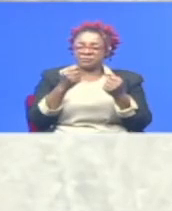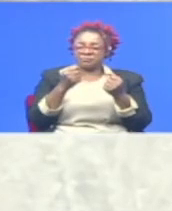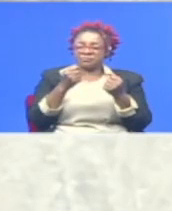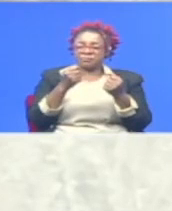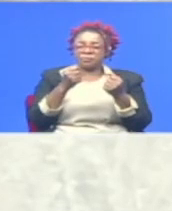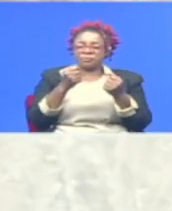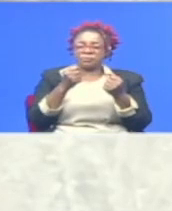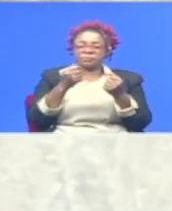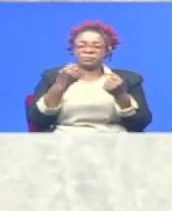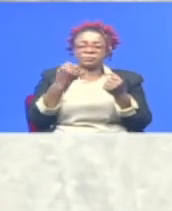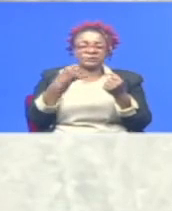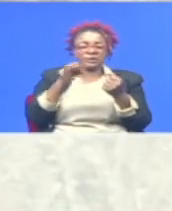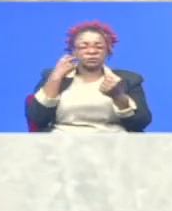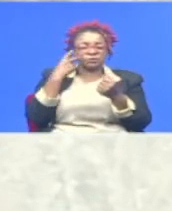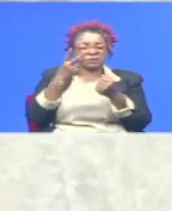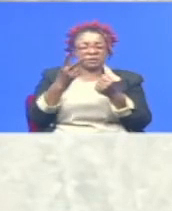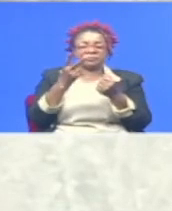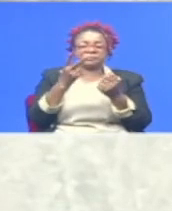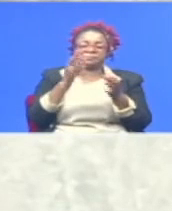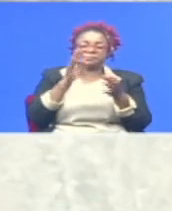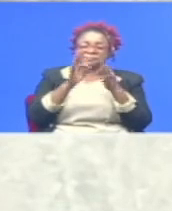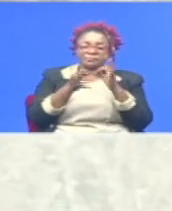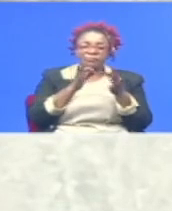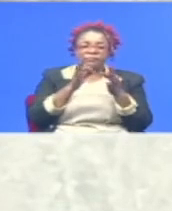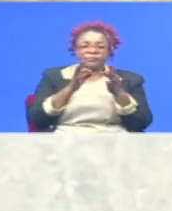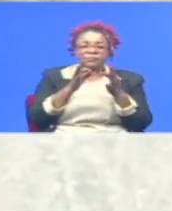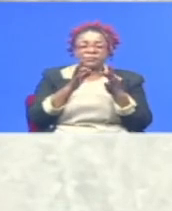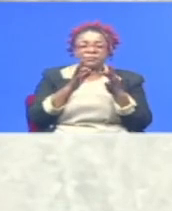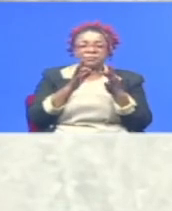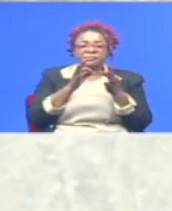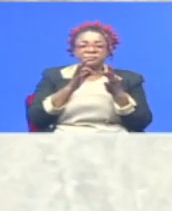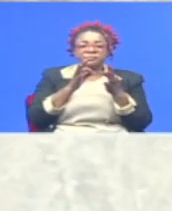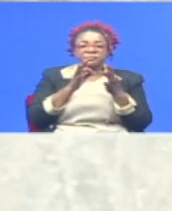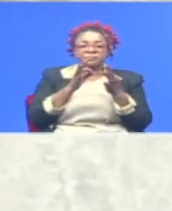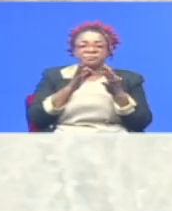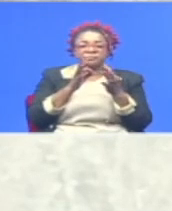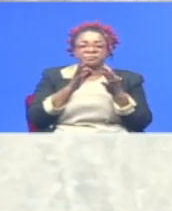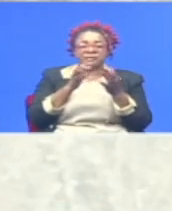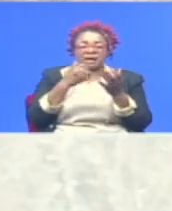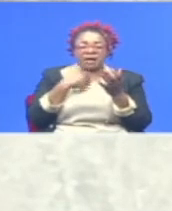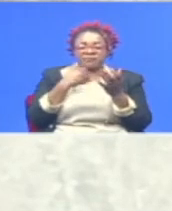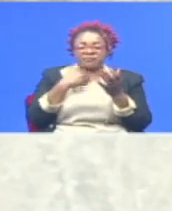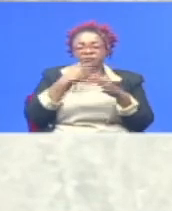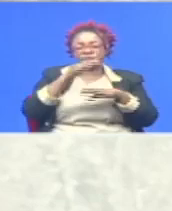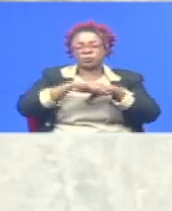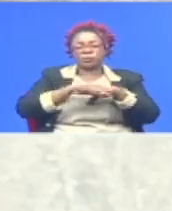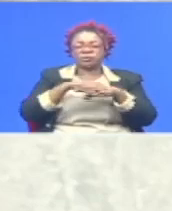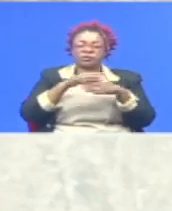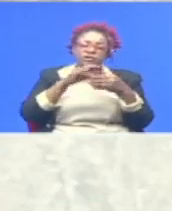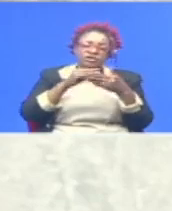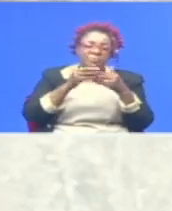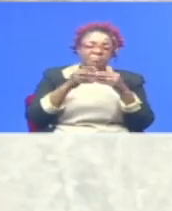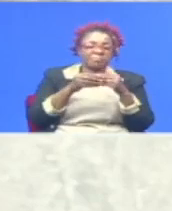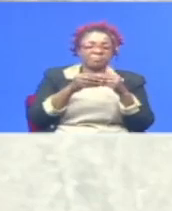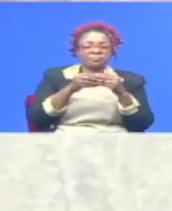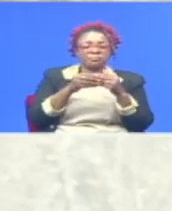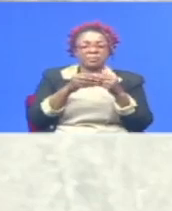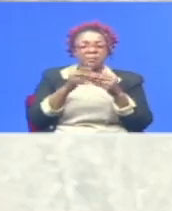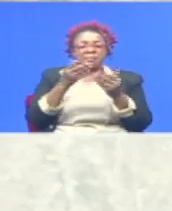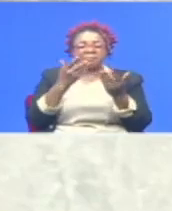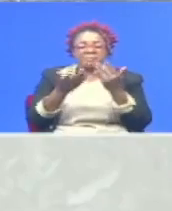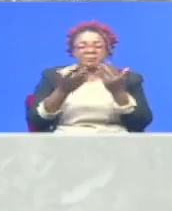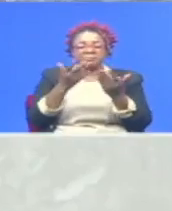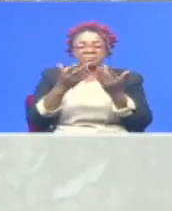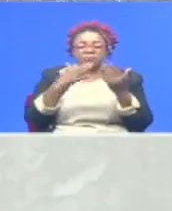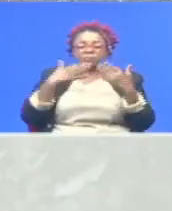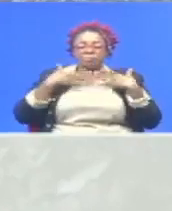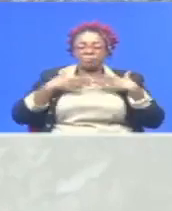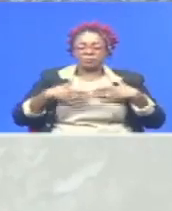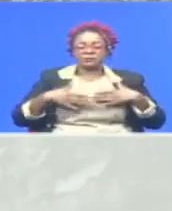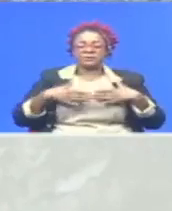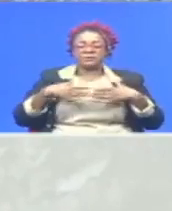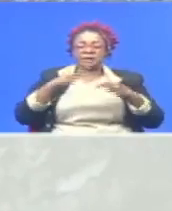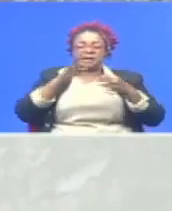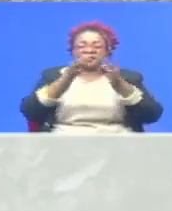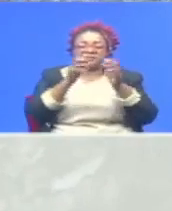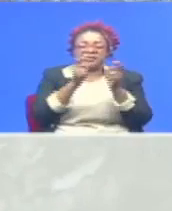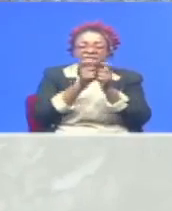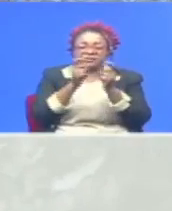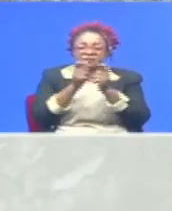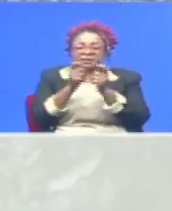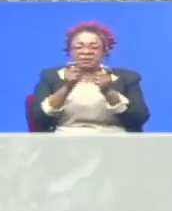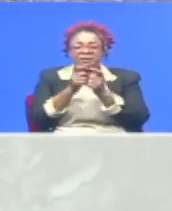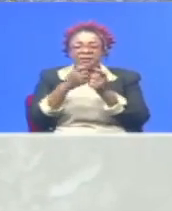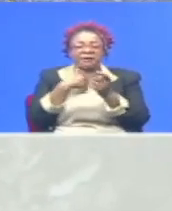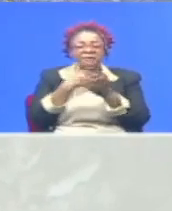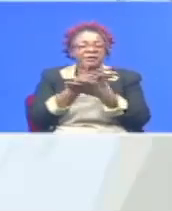at do the bongos are in good shapes in terms of body cover? Do they have injuries? Are they showing